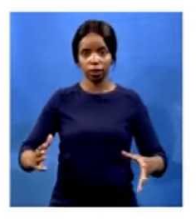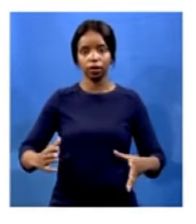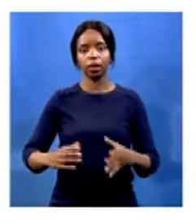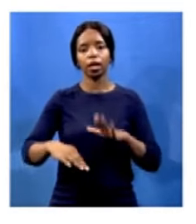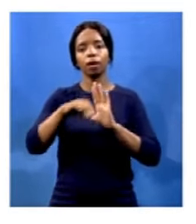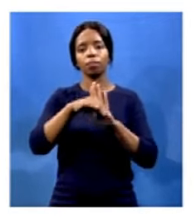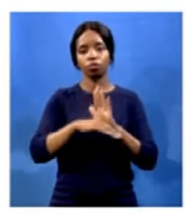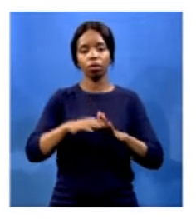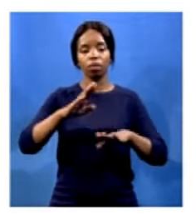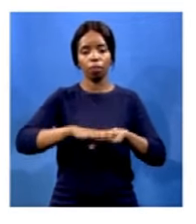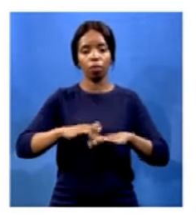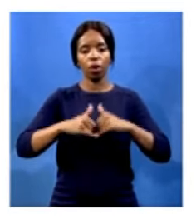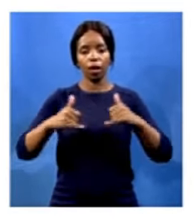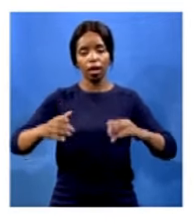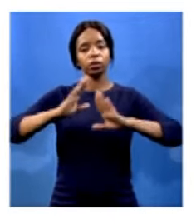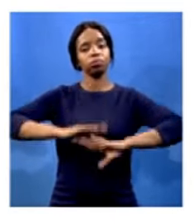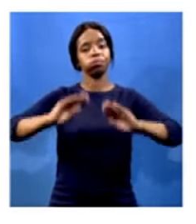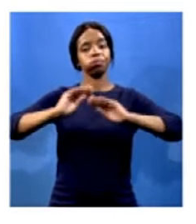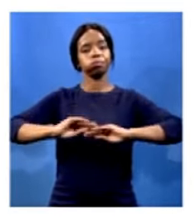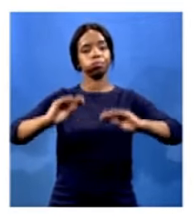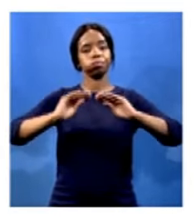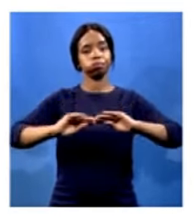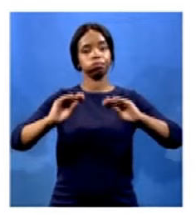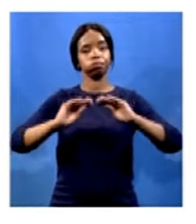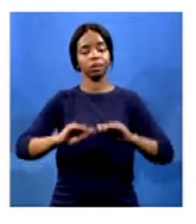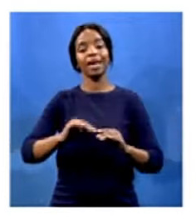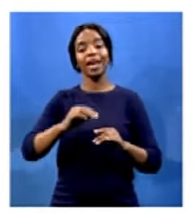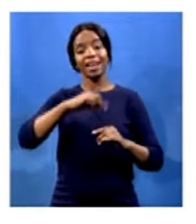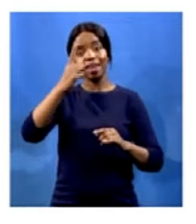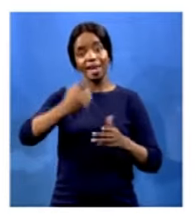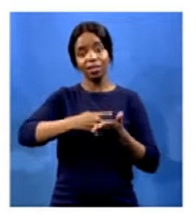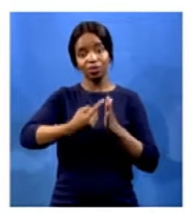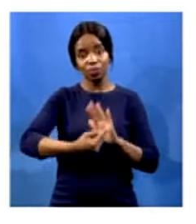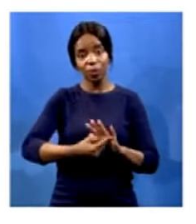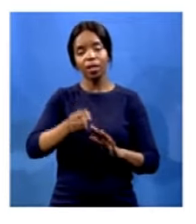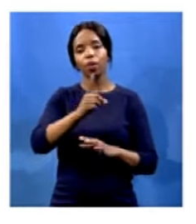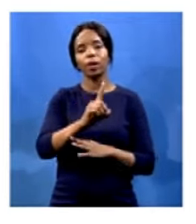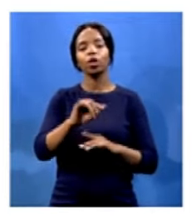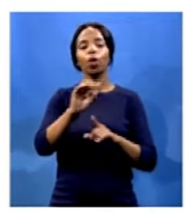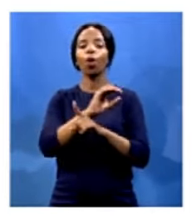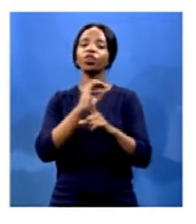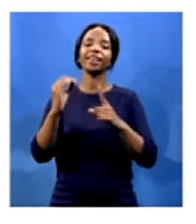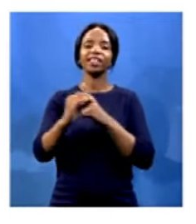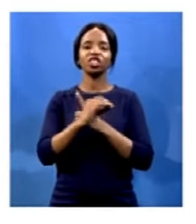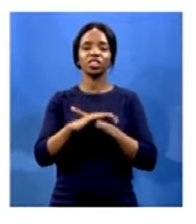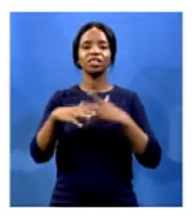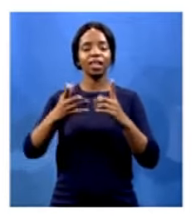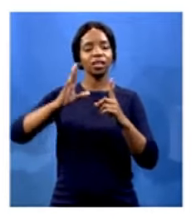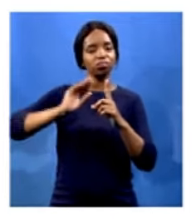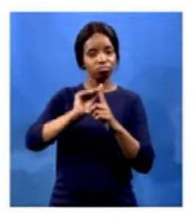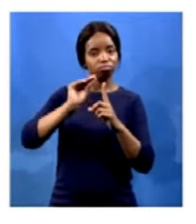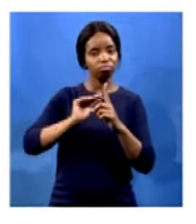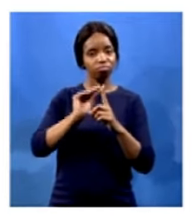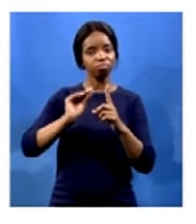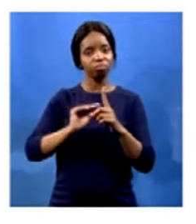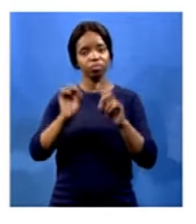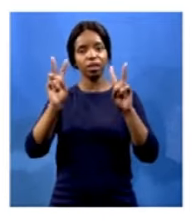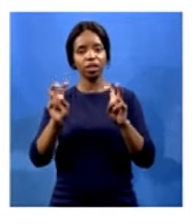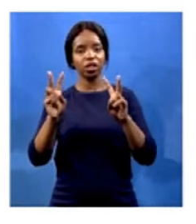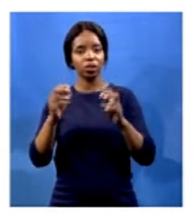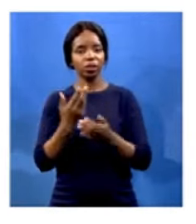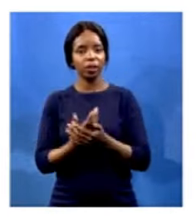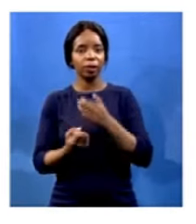be orientation week, where we are going to iron out any other lingering issues that there might be, technology-wise or otherwise, make